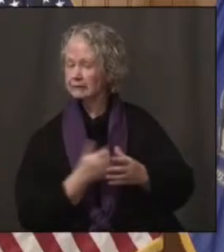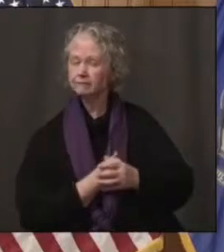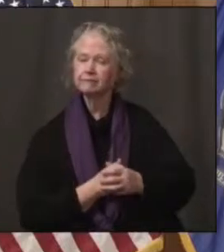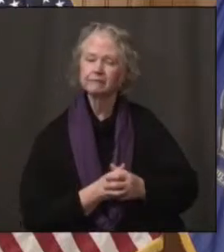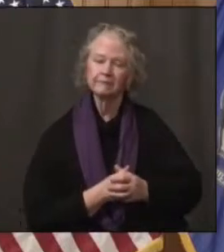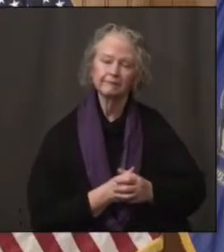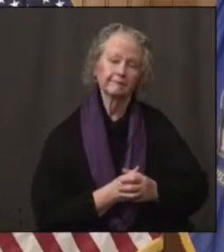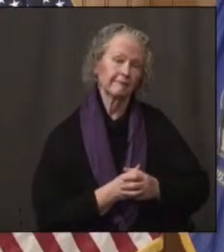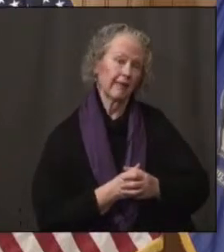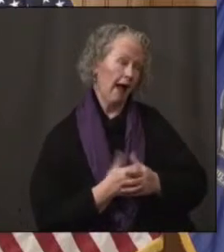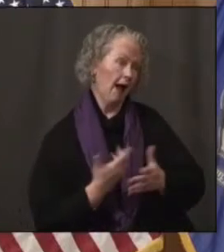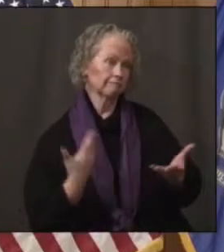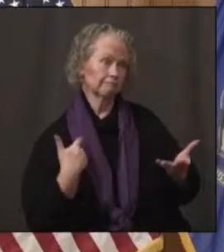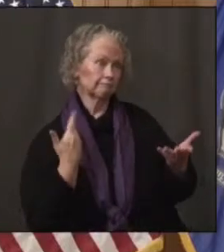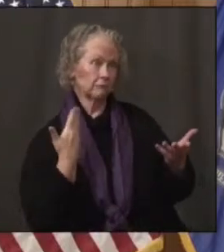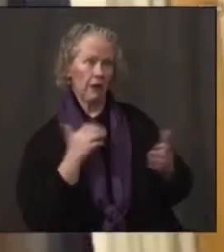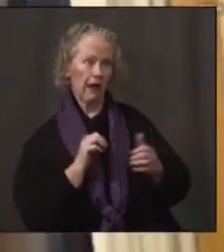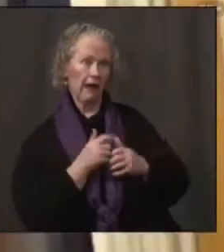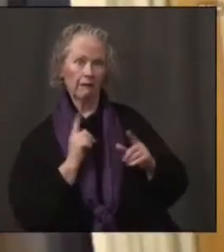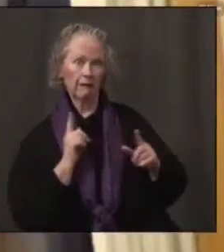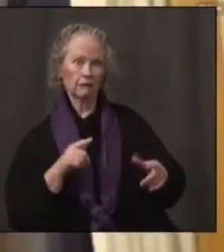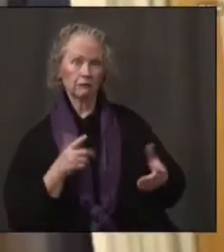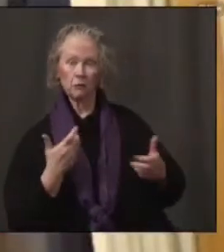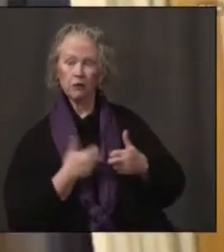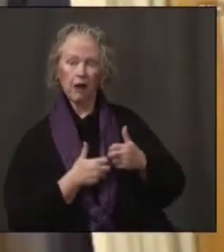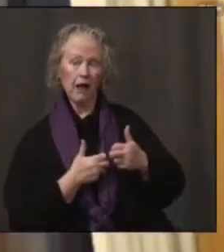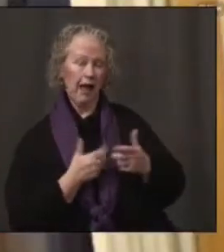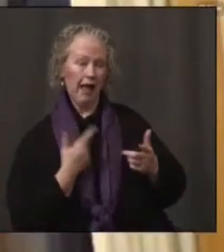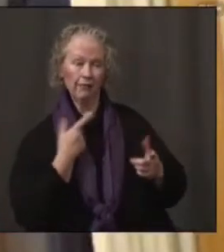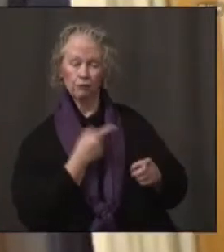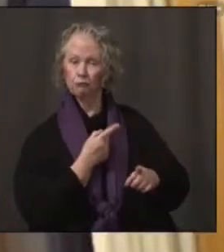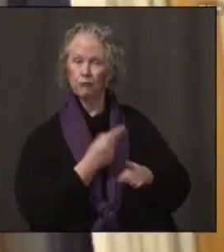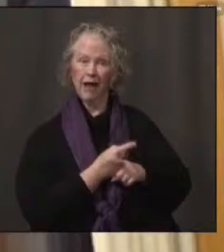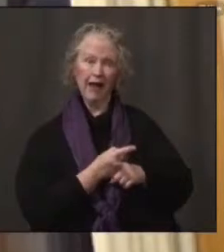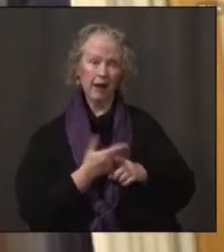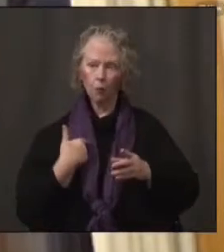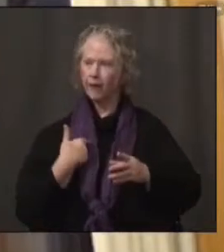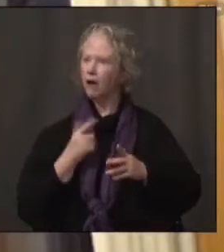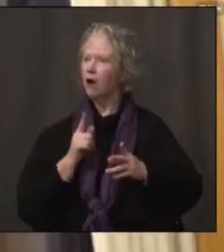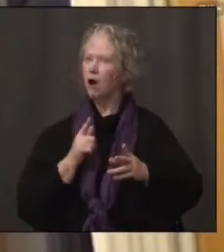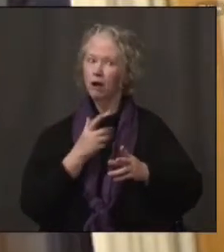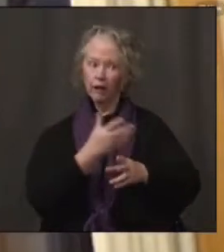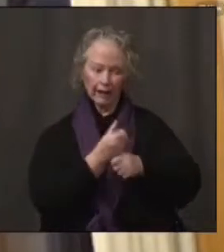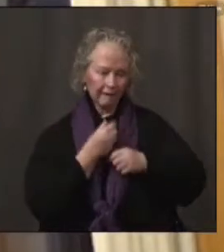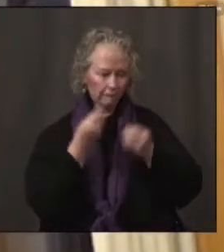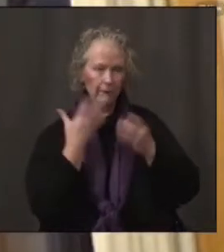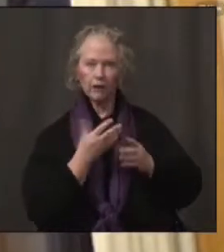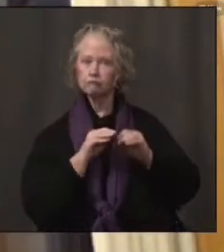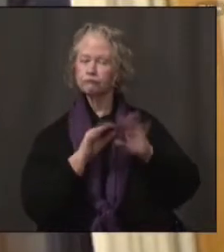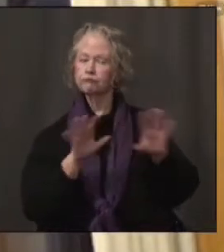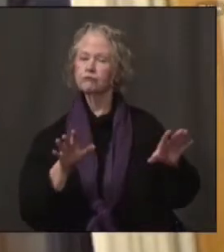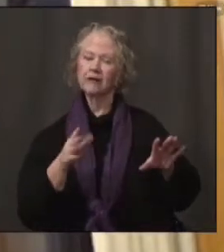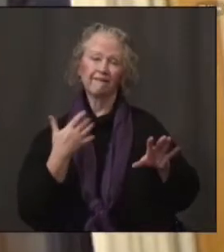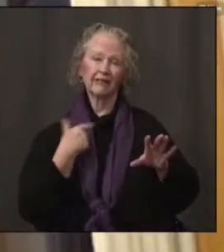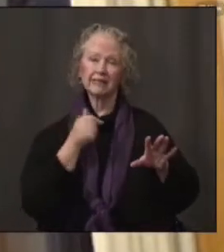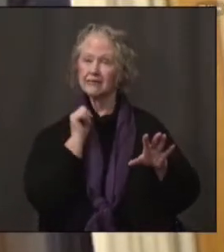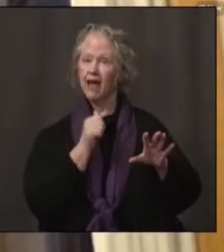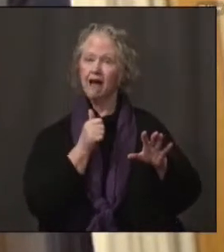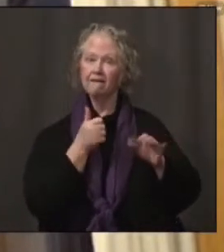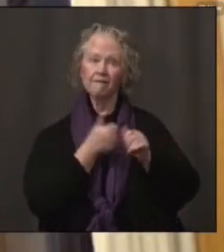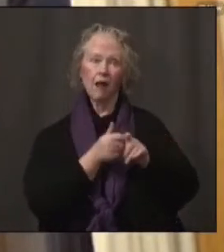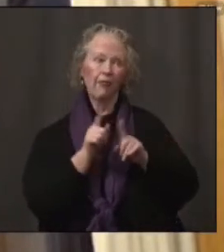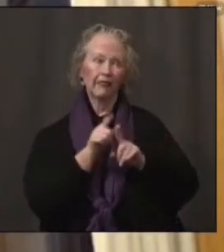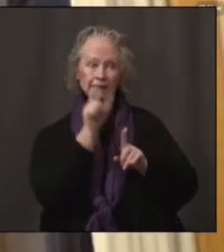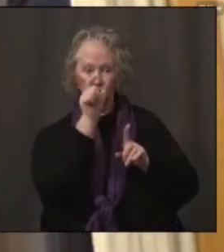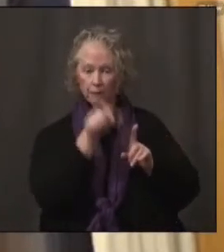I'm not sure. I think your answer was right on, Governor. I mean, look, we're putting out a lot of data. If it's not in the same column formats or something, you know, I guess we